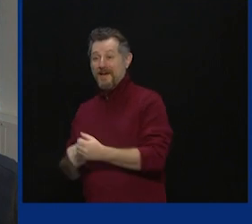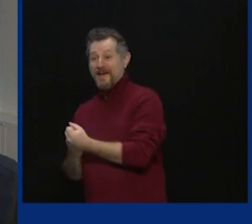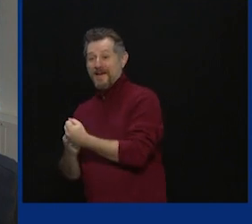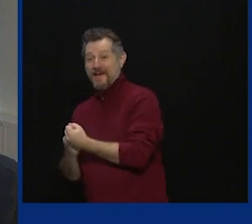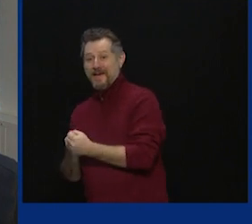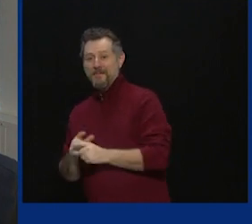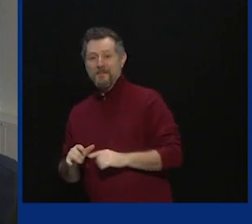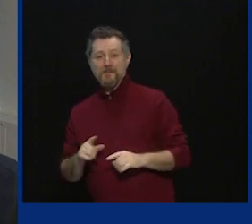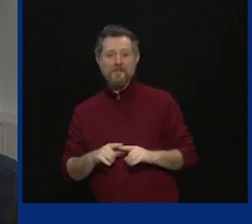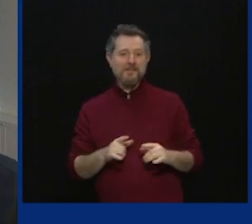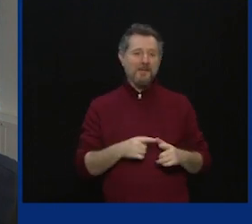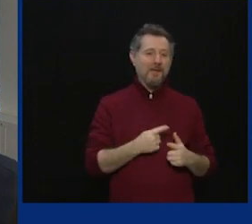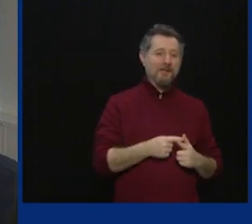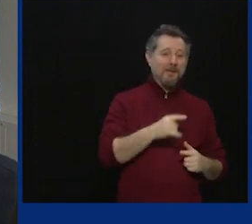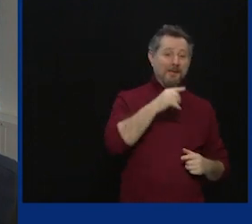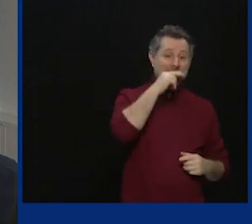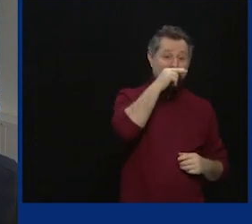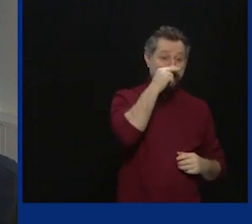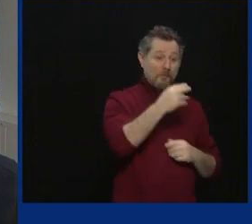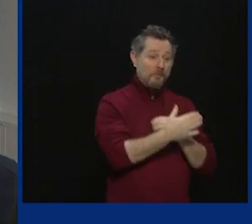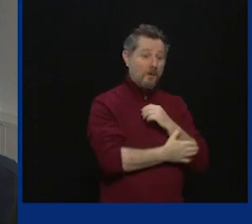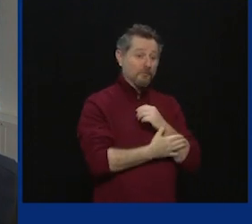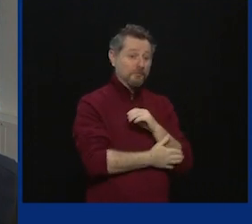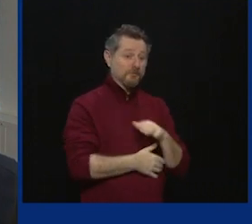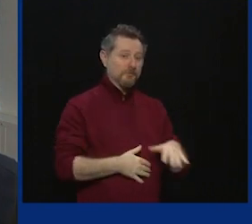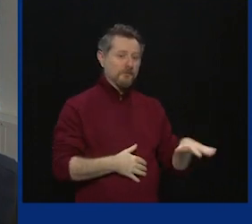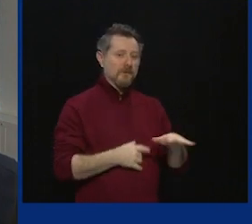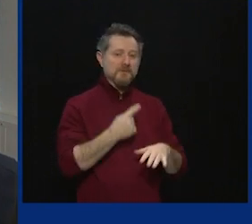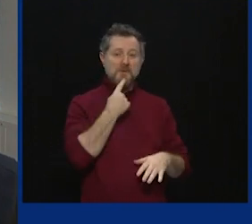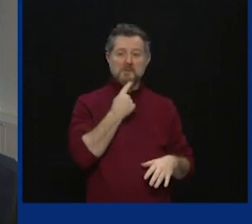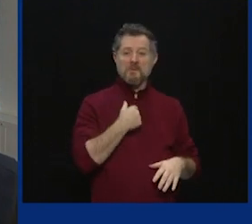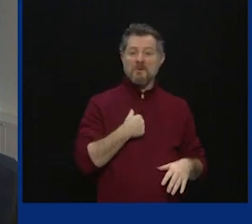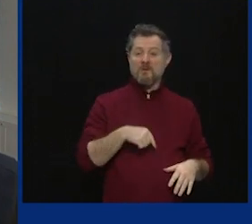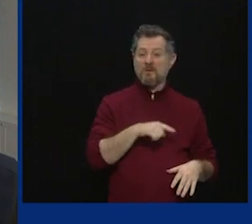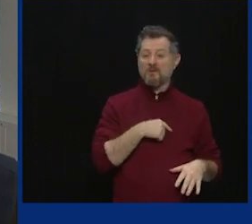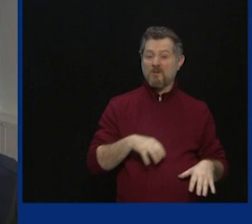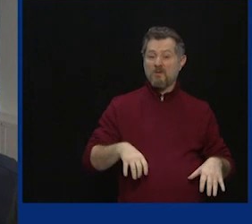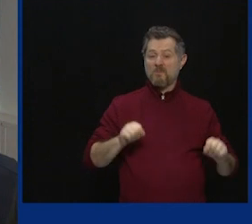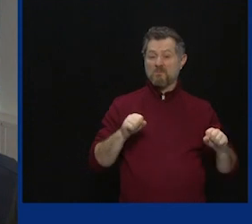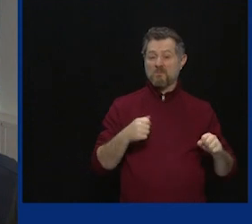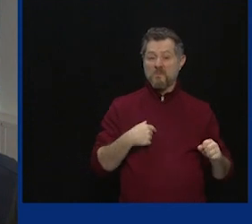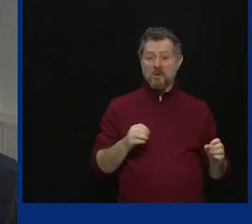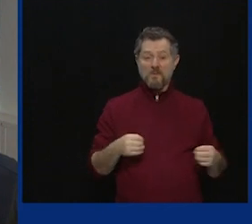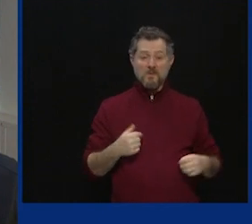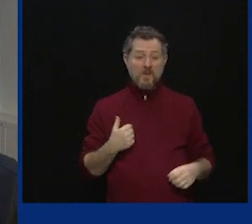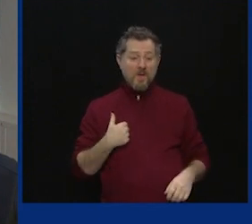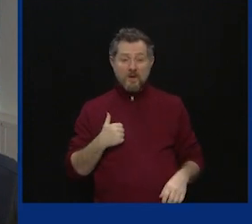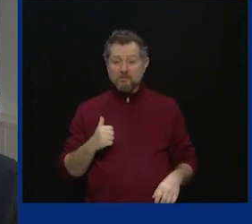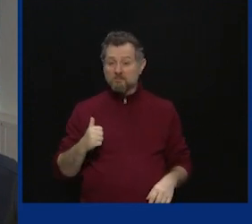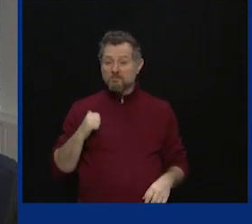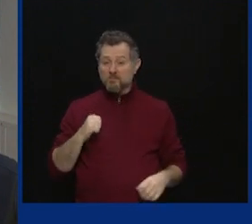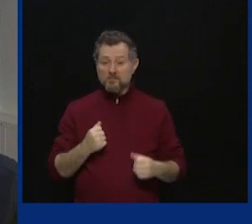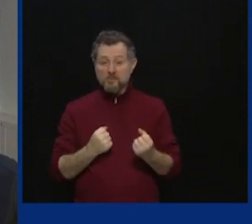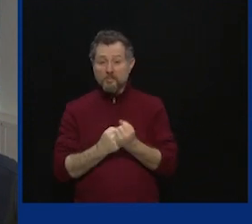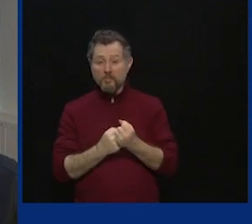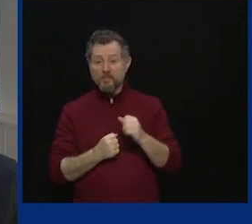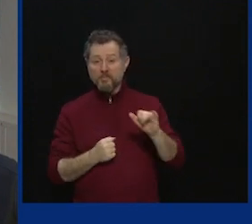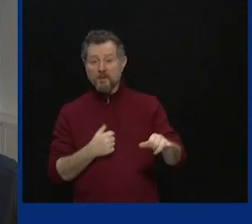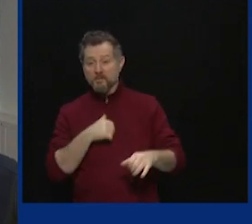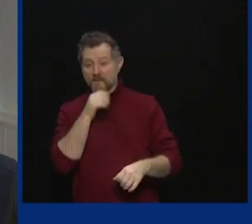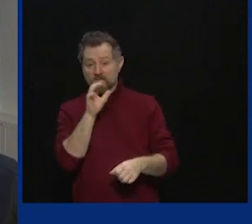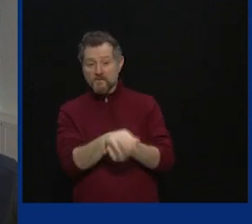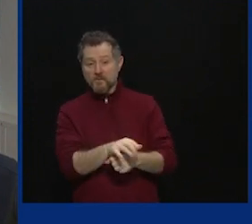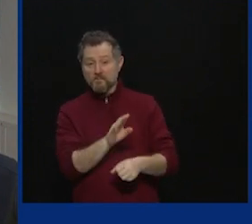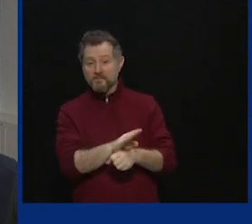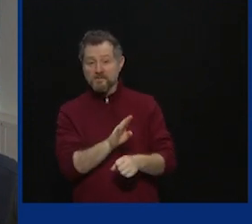that when he takes office, he's not going to enforce it. He's not going to make his businesses enforce it. And he says he's upset that you're targeting